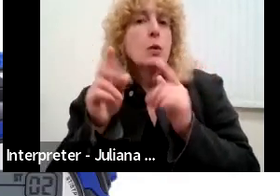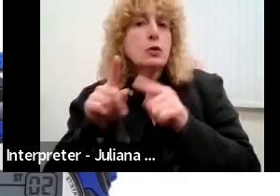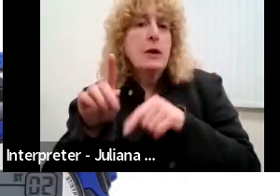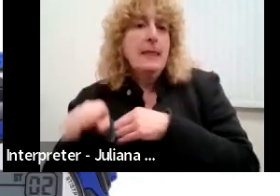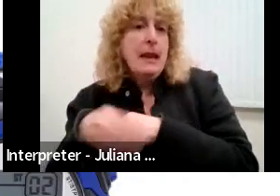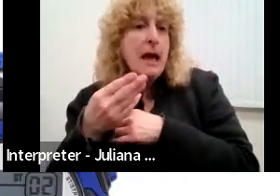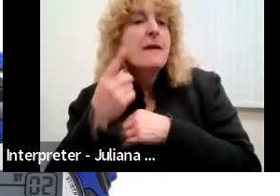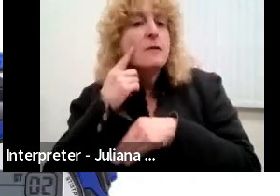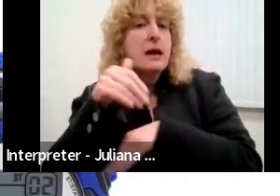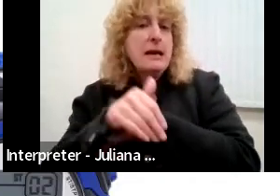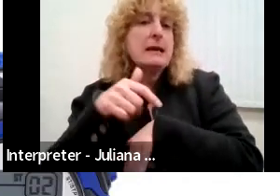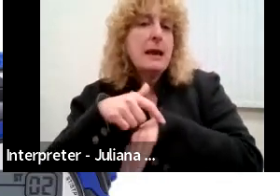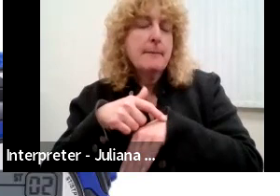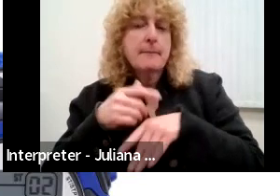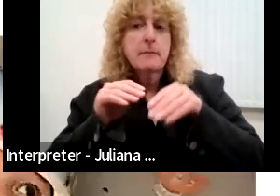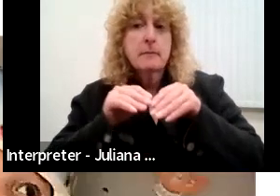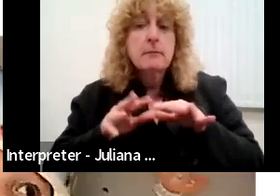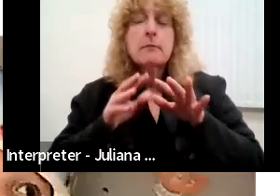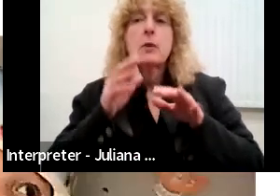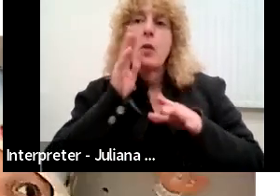any nighttime incontinence.